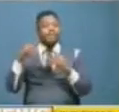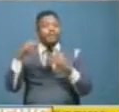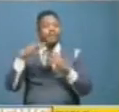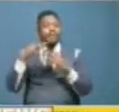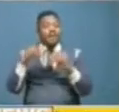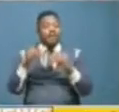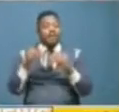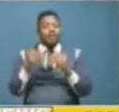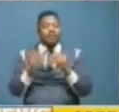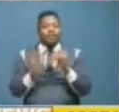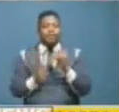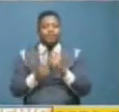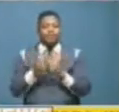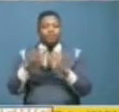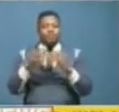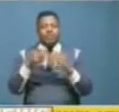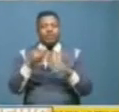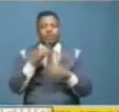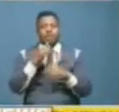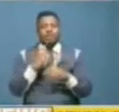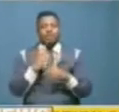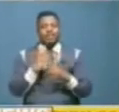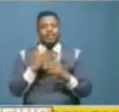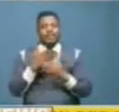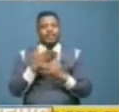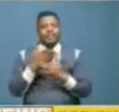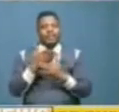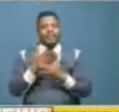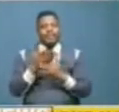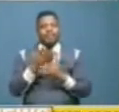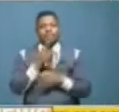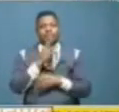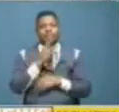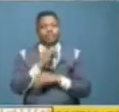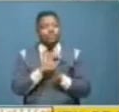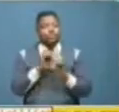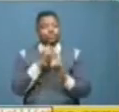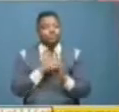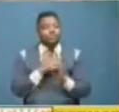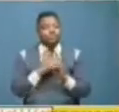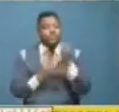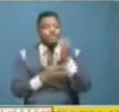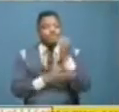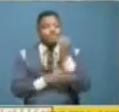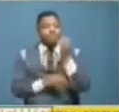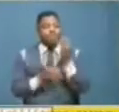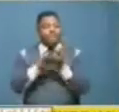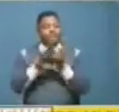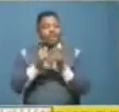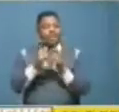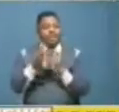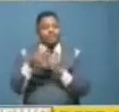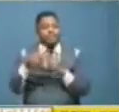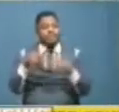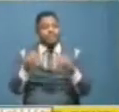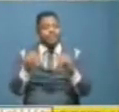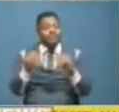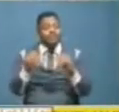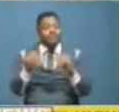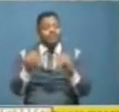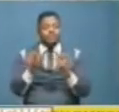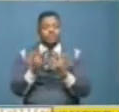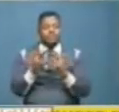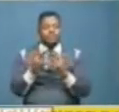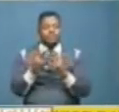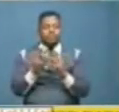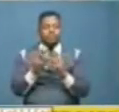basic amenities such as access to flowing water. The poor sanitary conditions at the market is also of